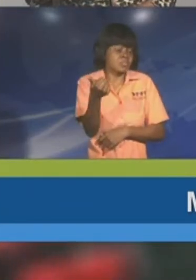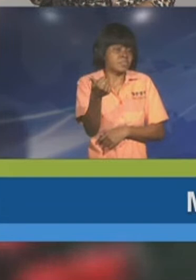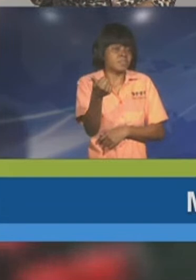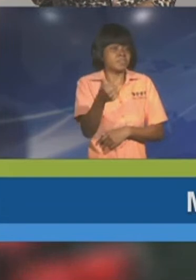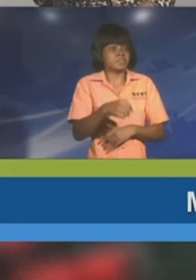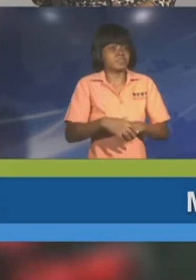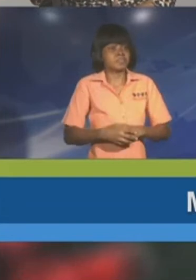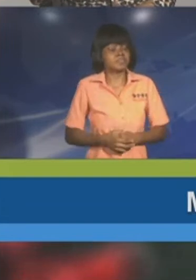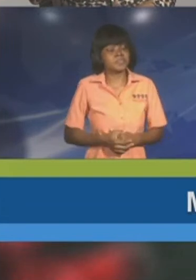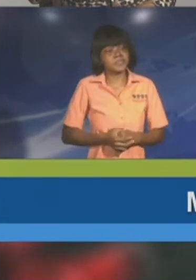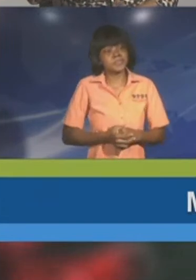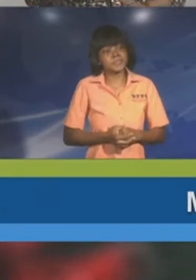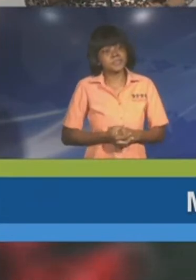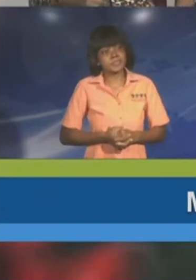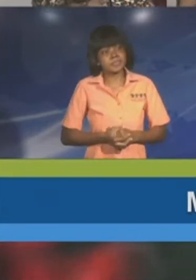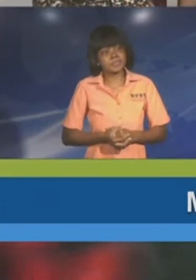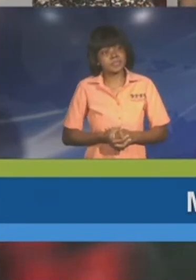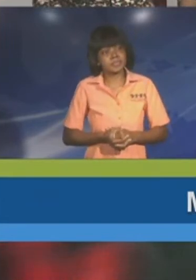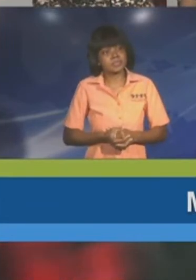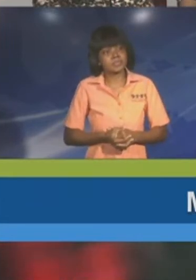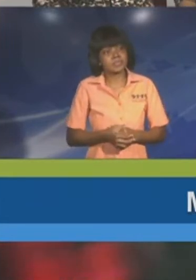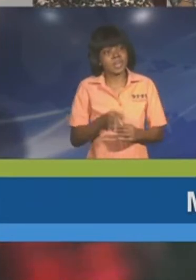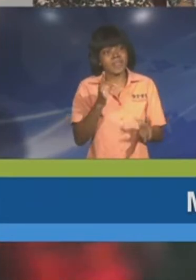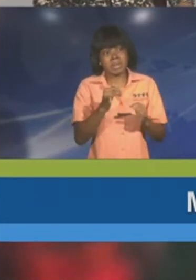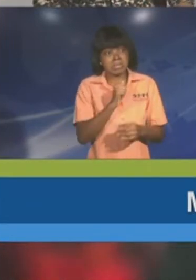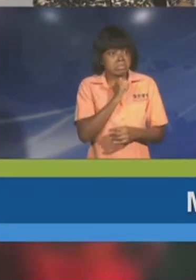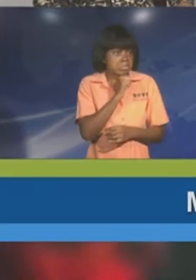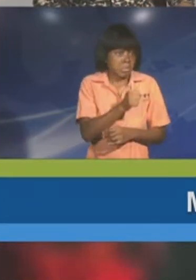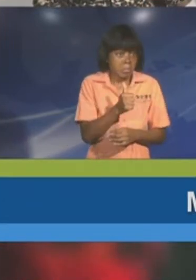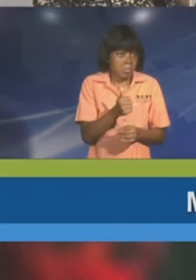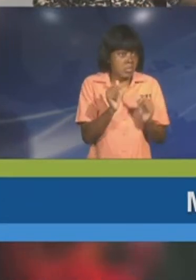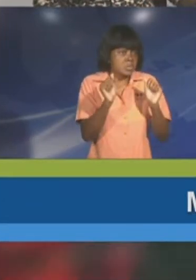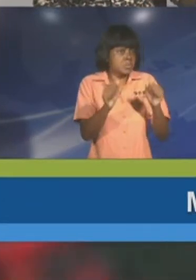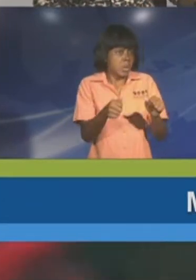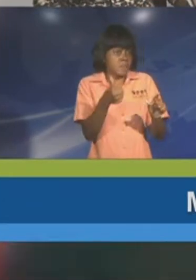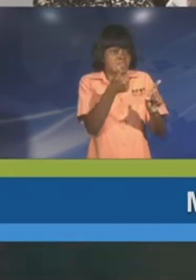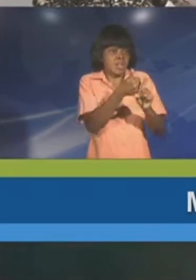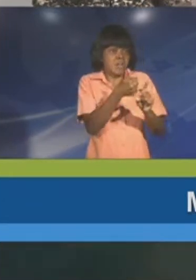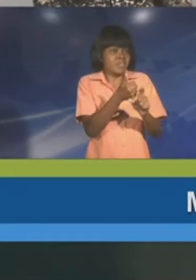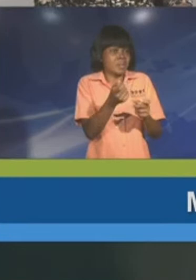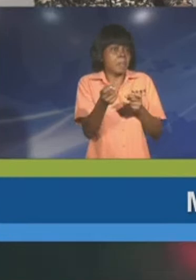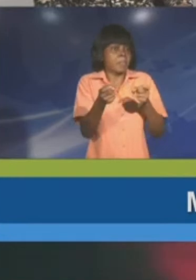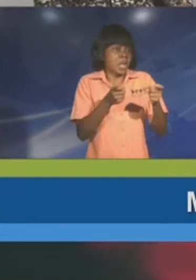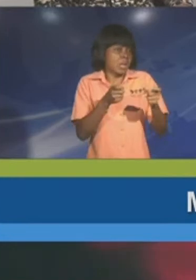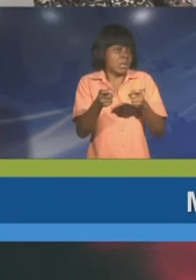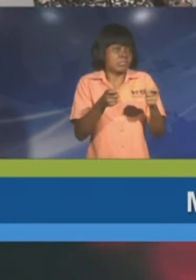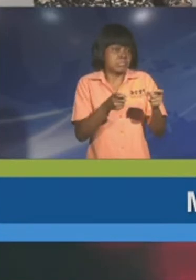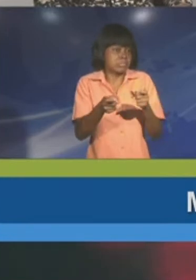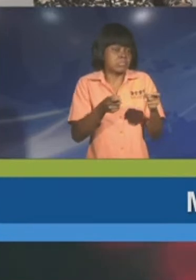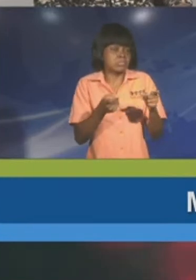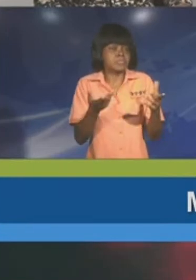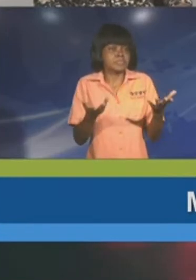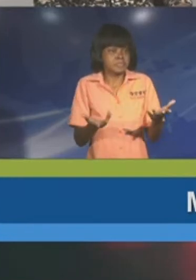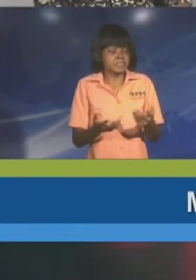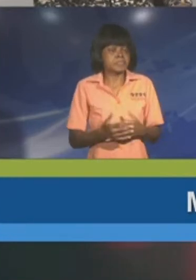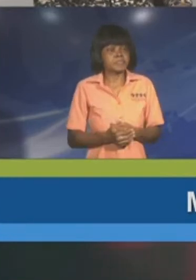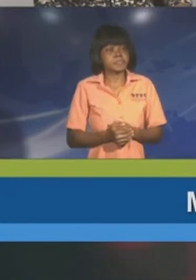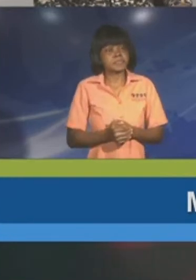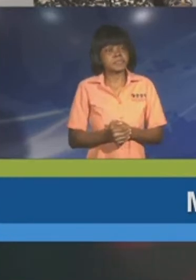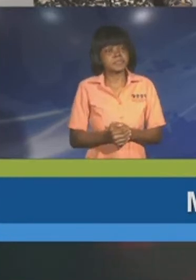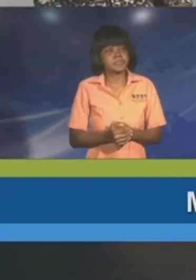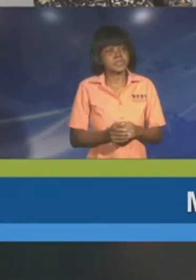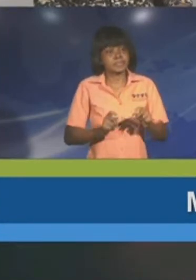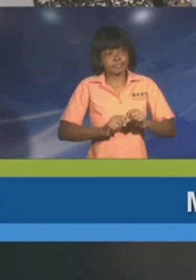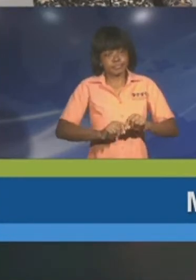Otherwise, you can manage your pyrexia. Okay, so you've been having that. Next slide, please. What I've been seeing also